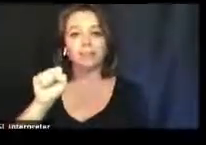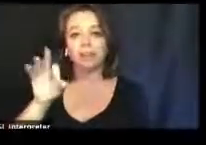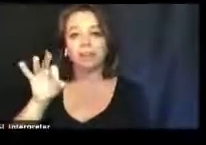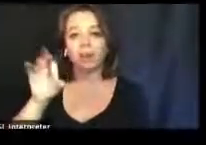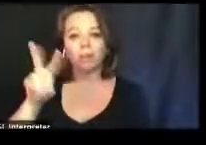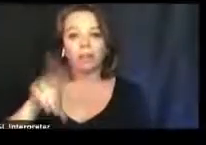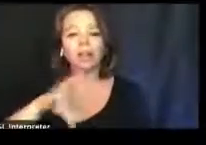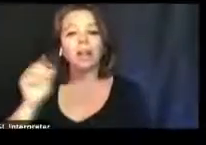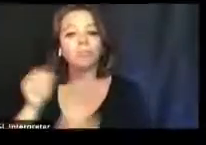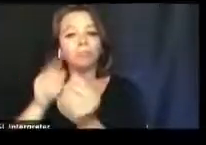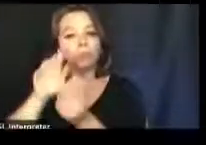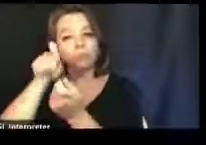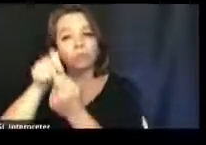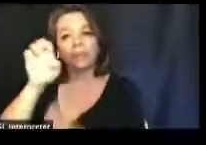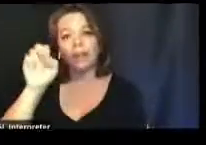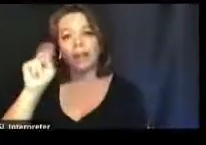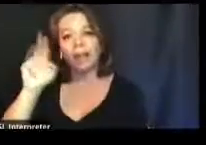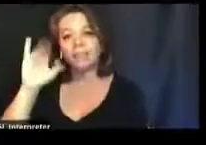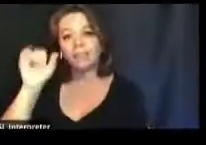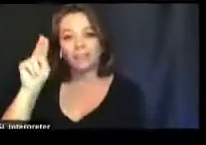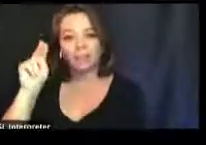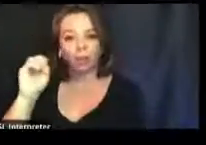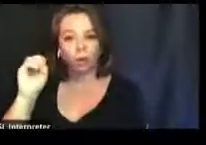which is west of the 405. Yes, that's it.